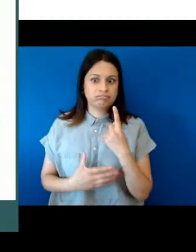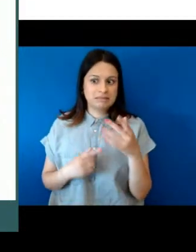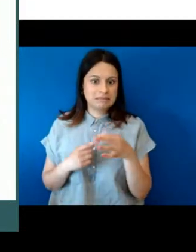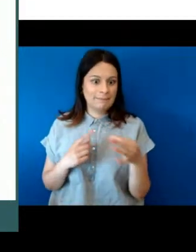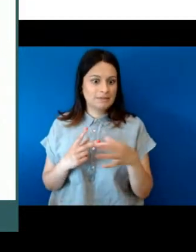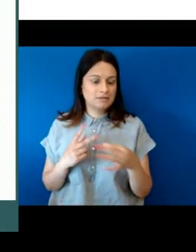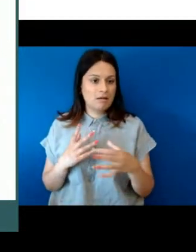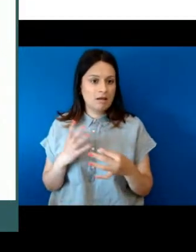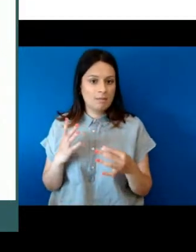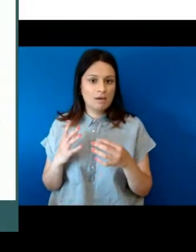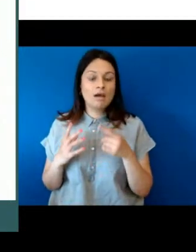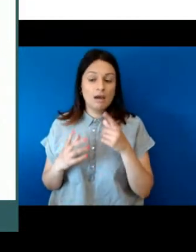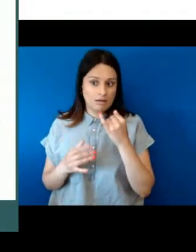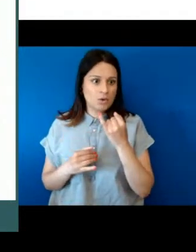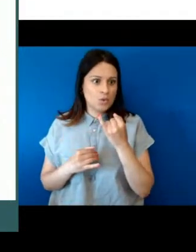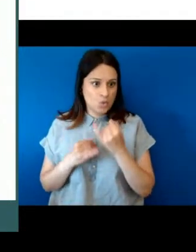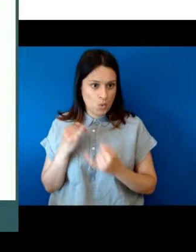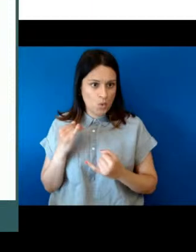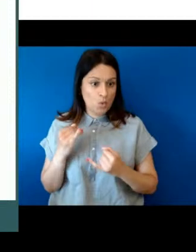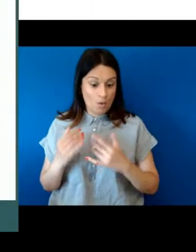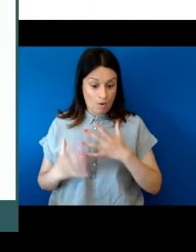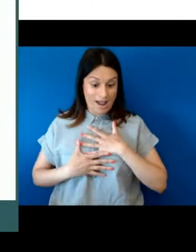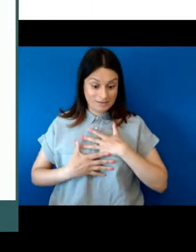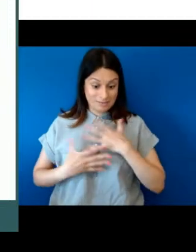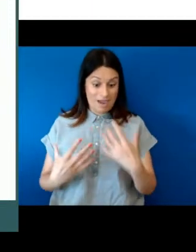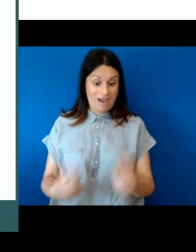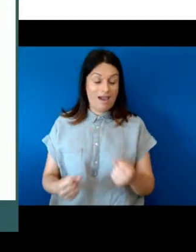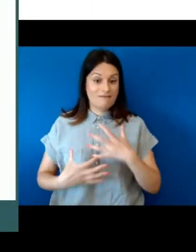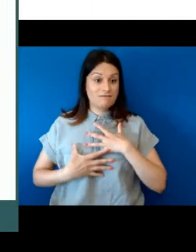exacerbate asthma, etc. So that's